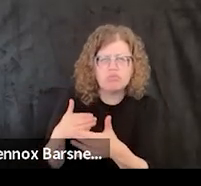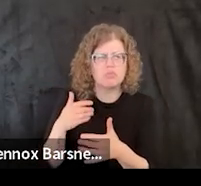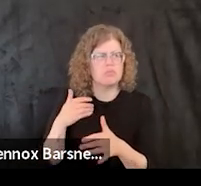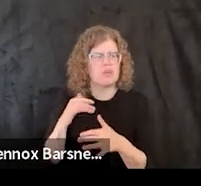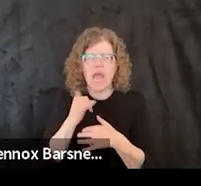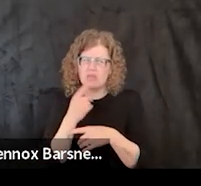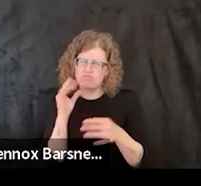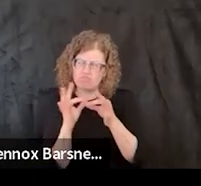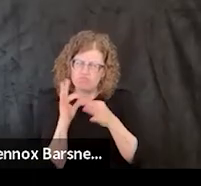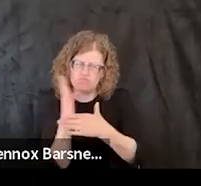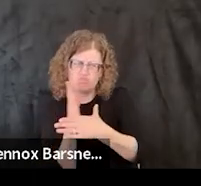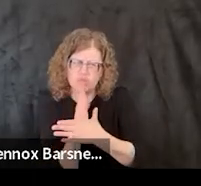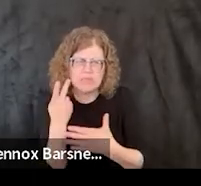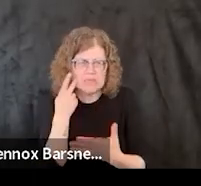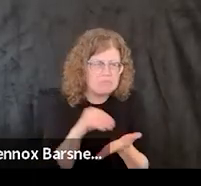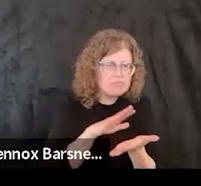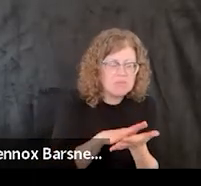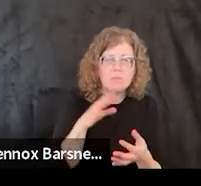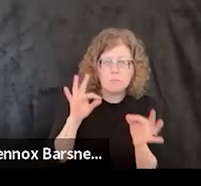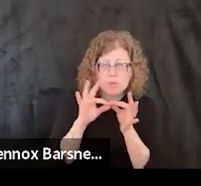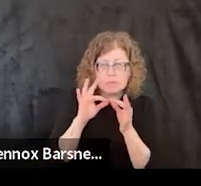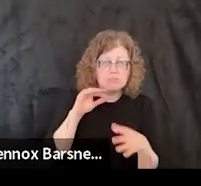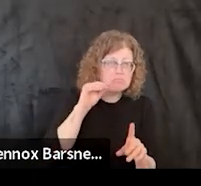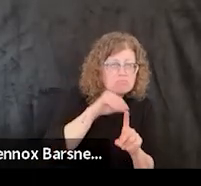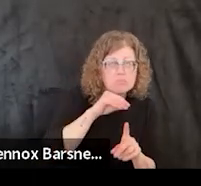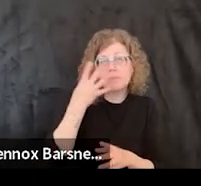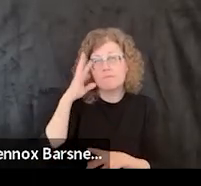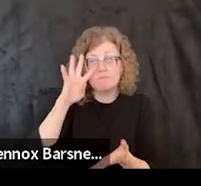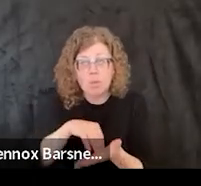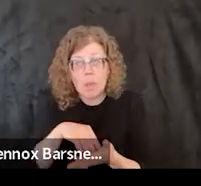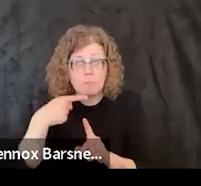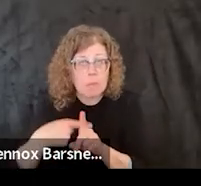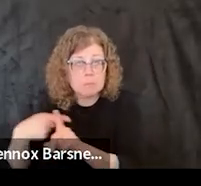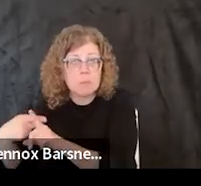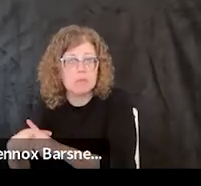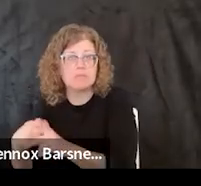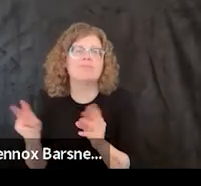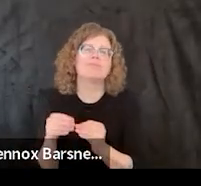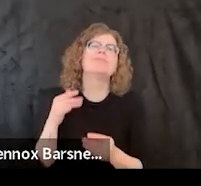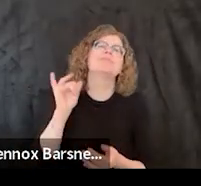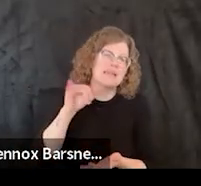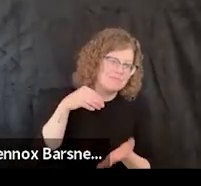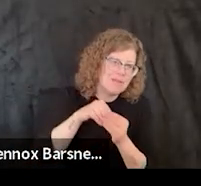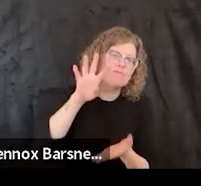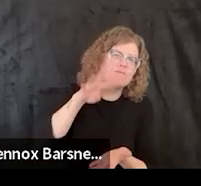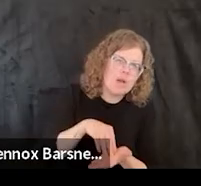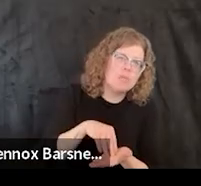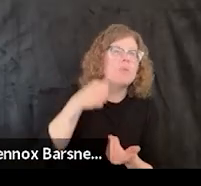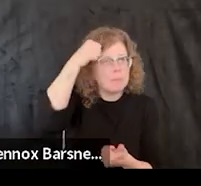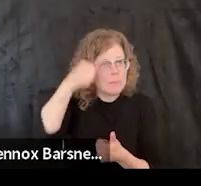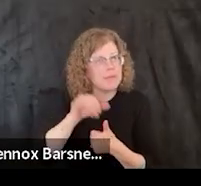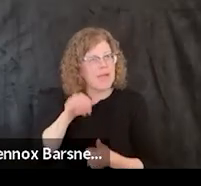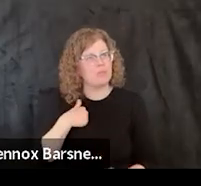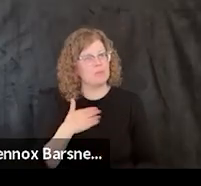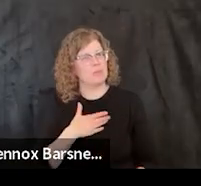2 months, which would total $4,000. This abides by the $3,000 a month per person maximum for subsistence.